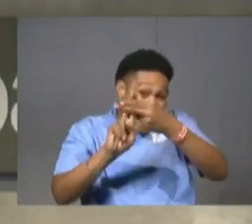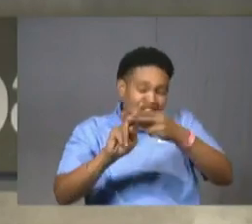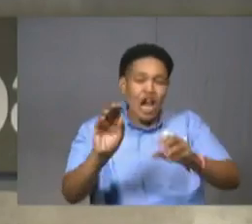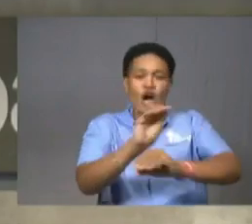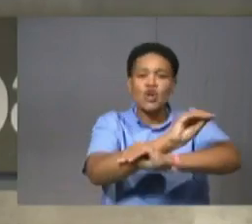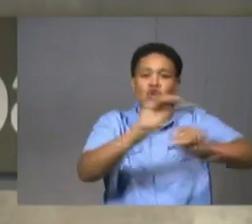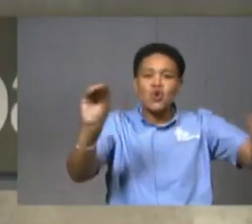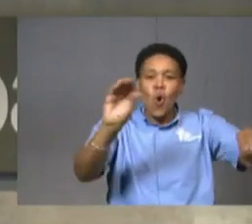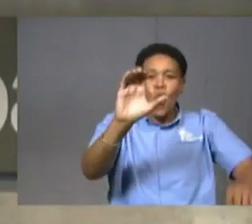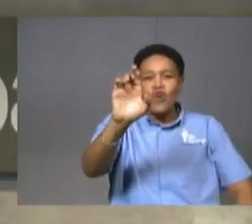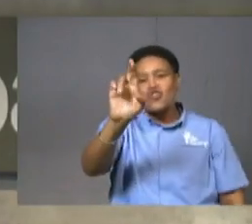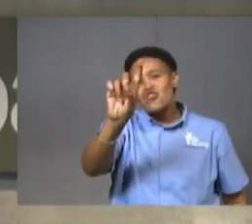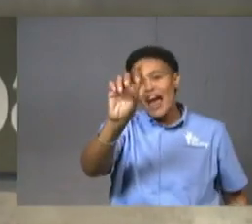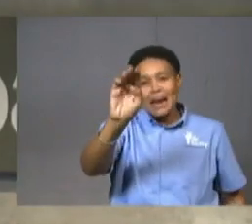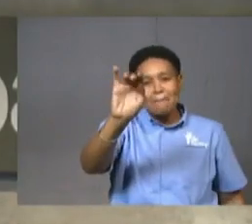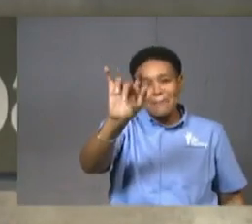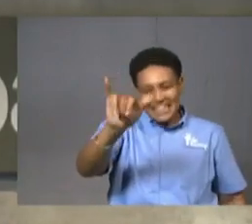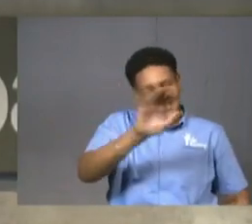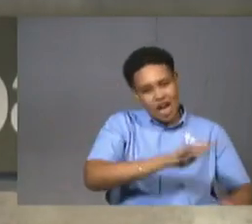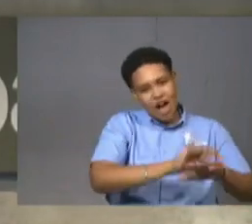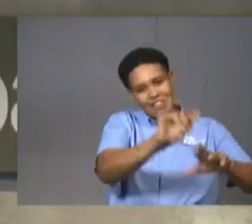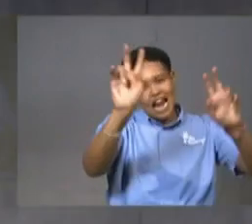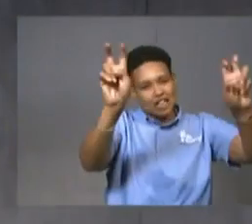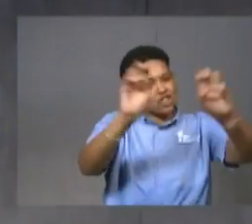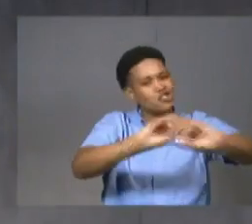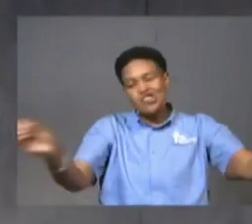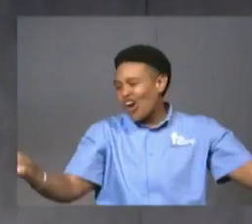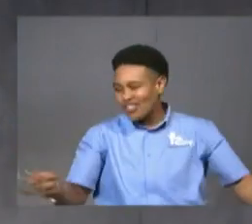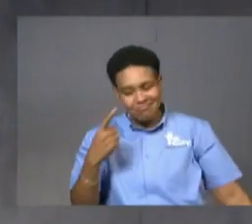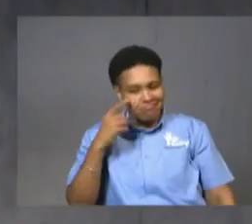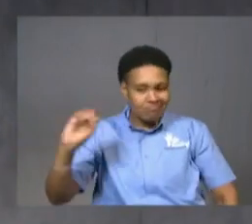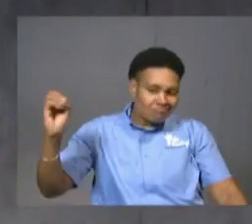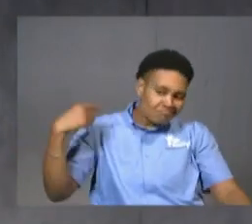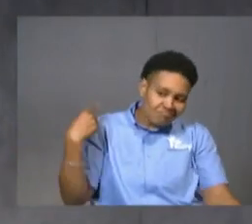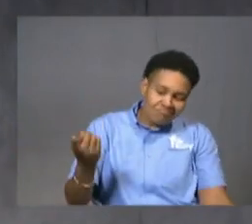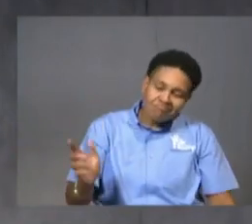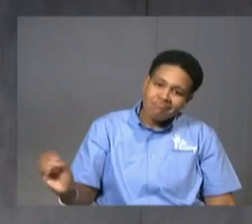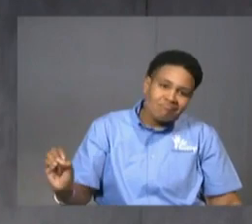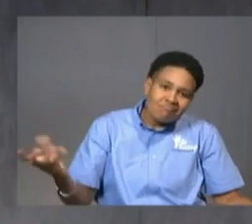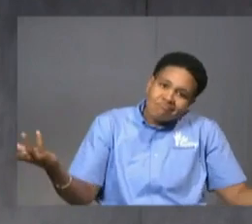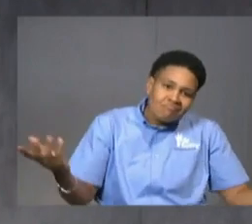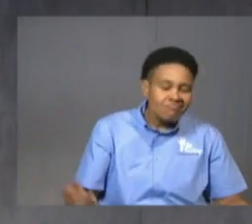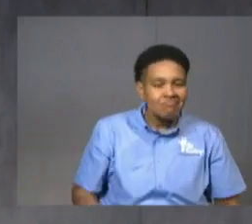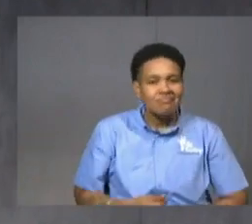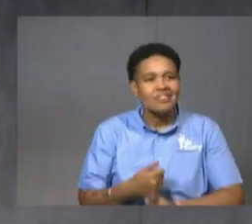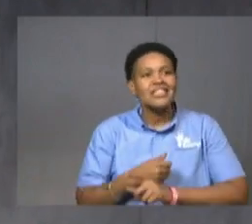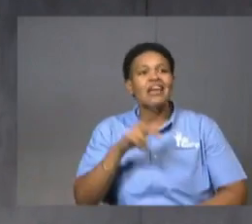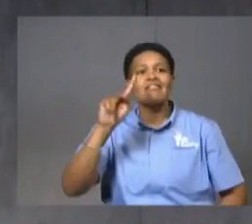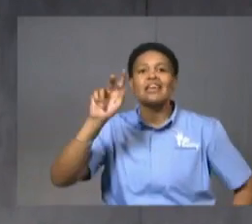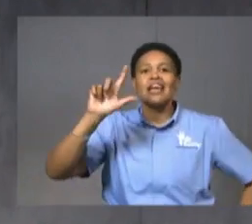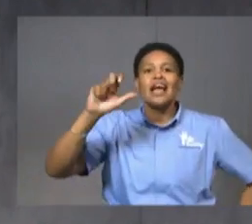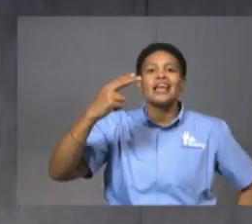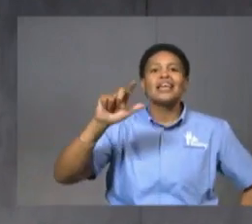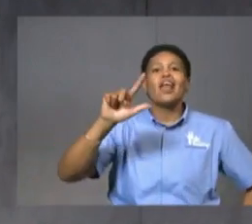no credibility on that issue. Thank you very much, Dr. Clark. Now, Kalila Reynolds of Nationwide News Network has a question for you,